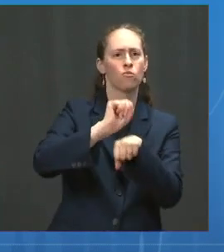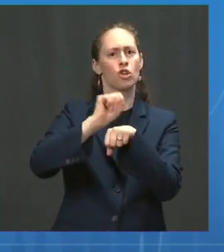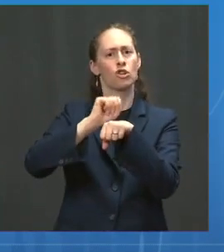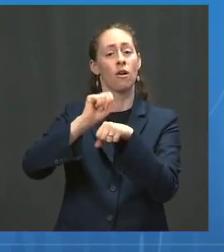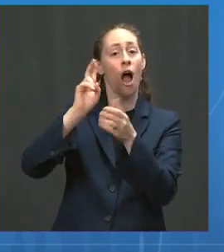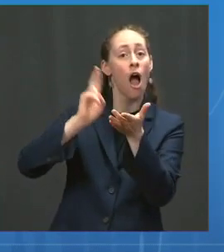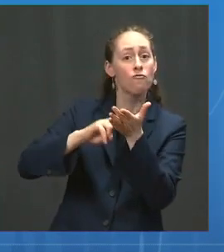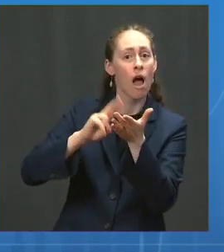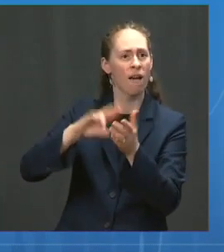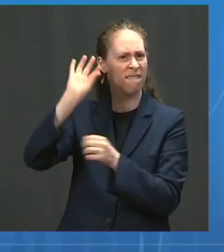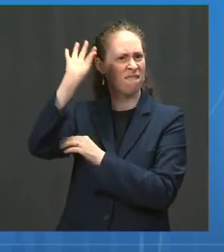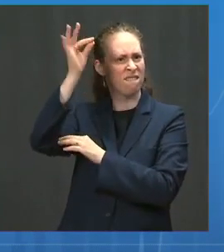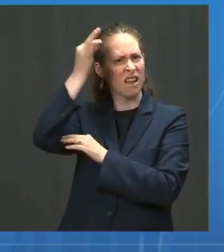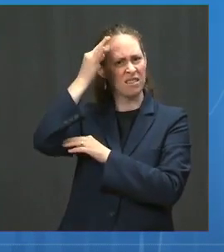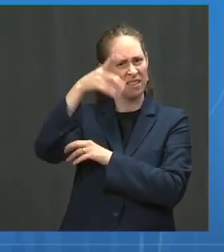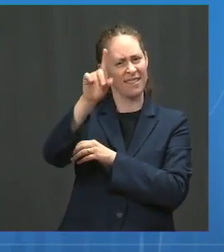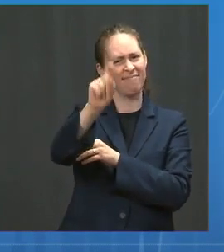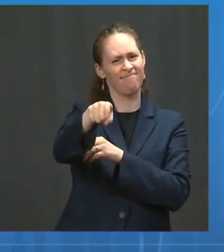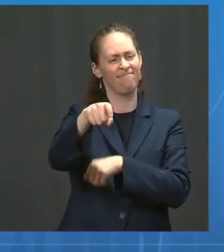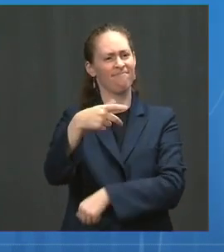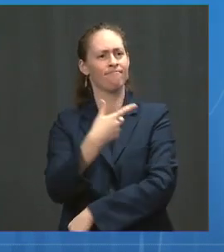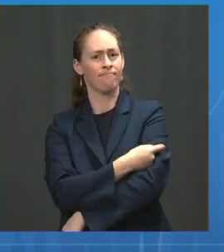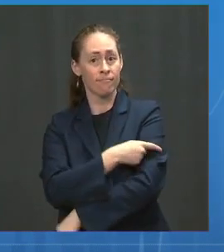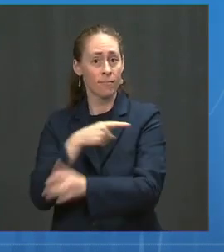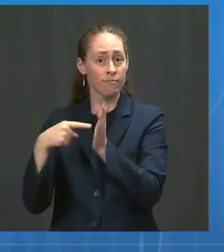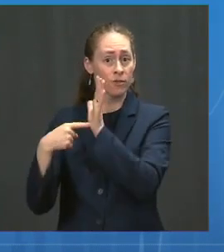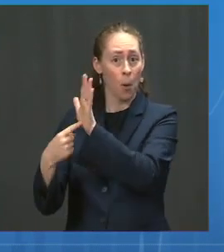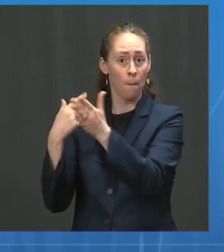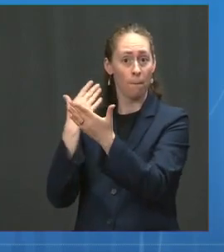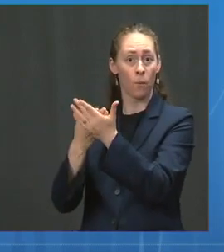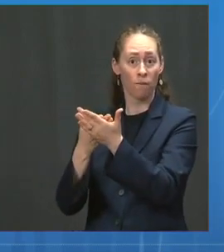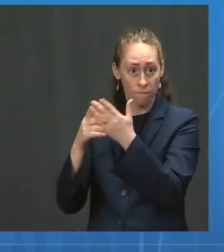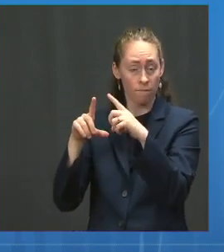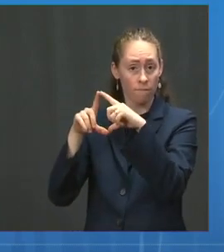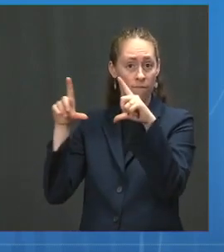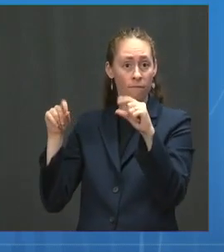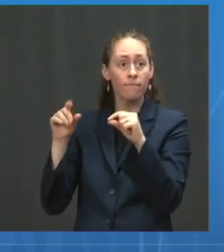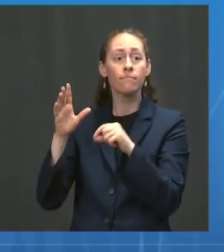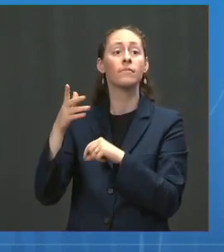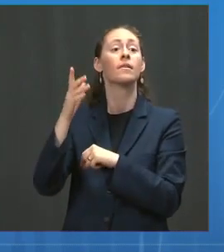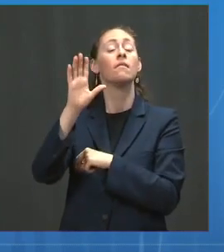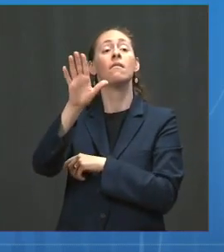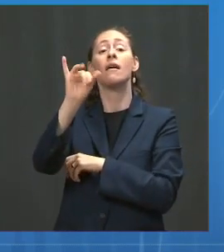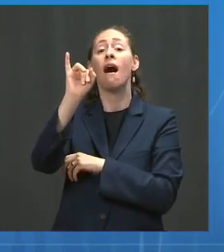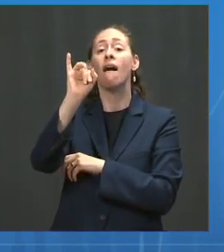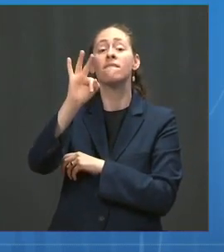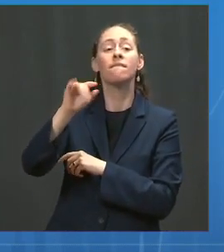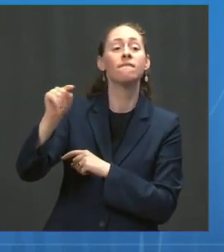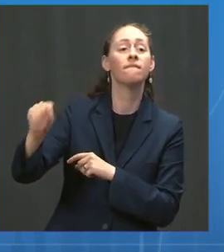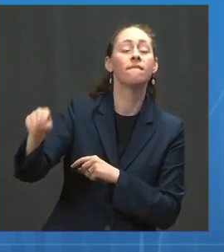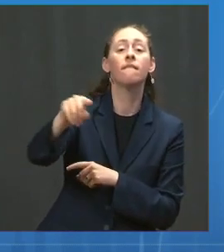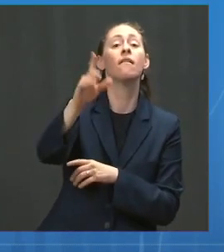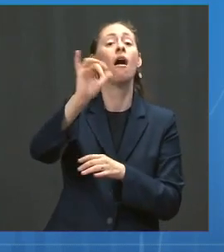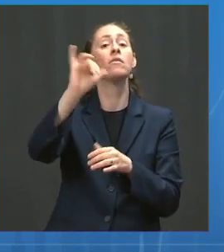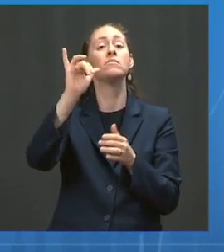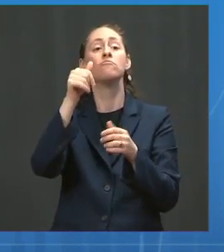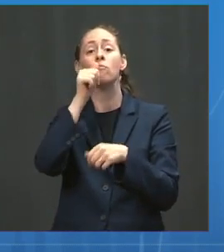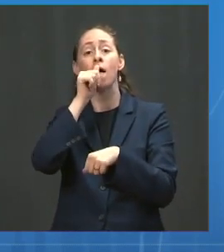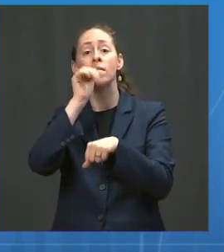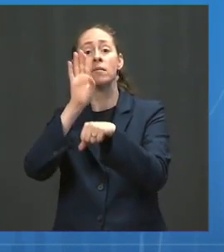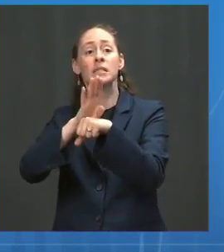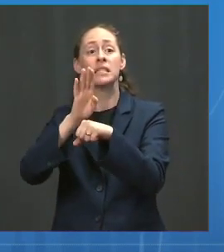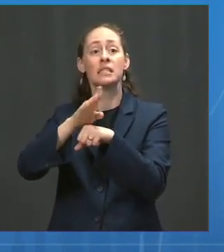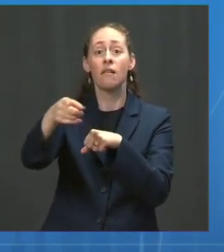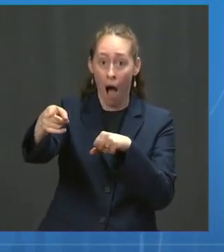And he called for strong vaccination requirements from the private and public sectors to help protect lives and keep our economy